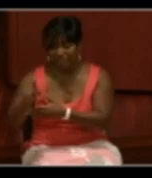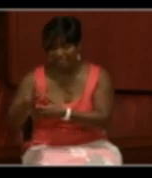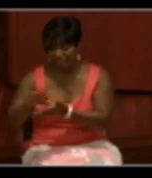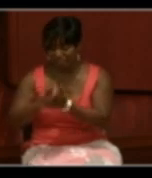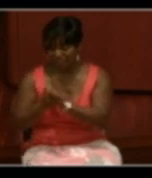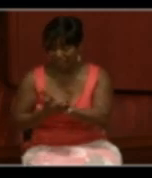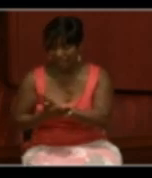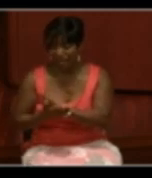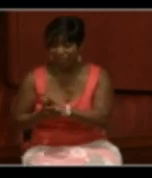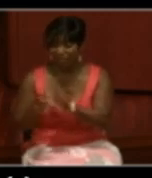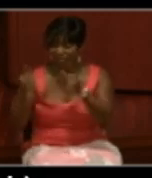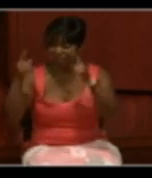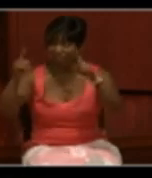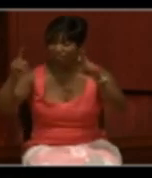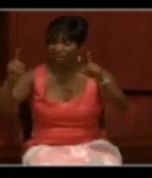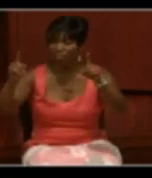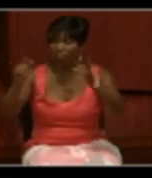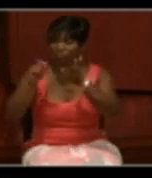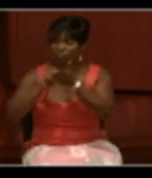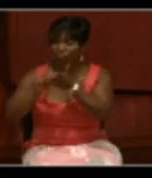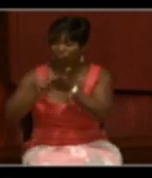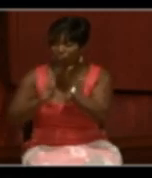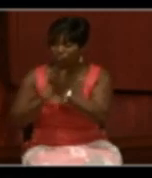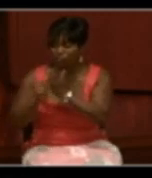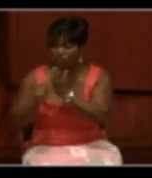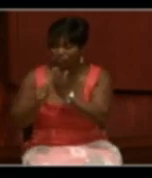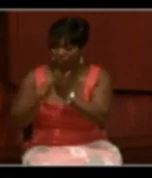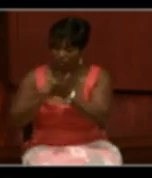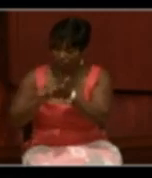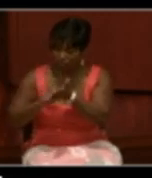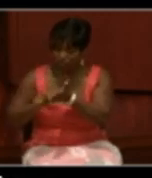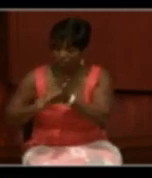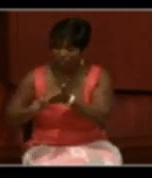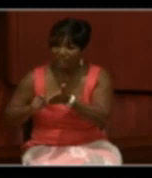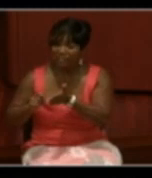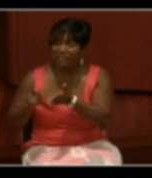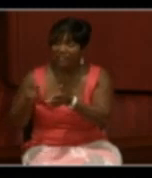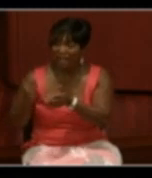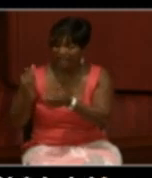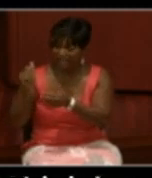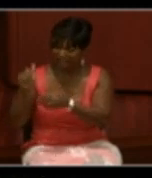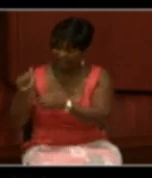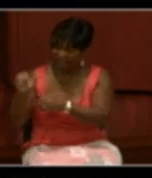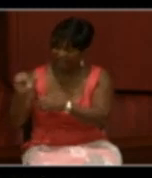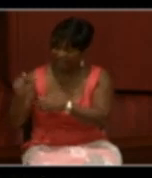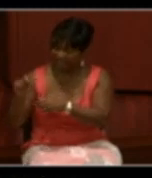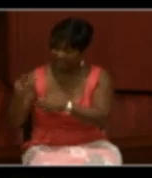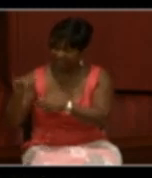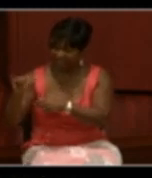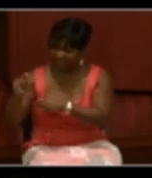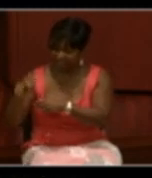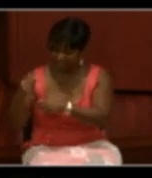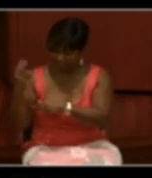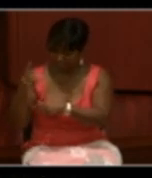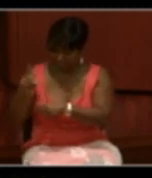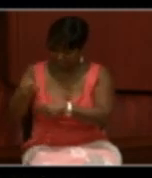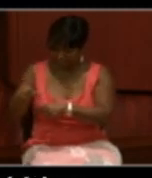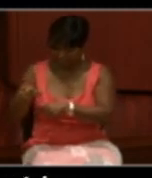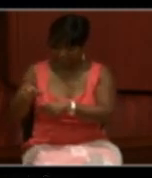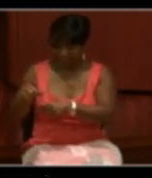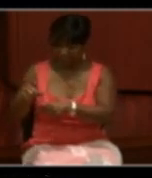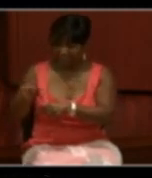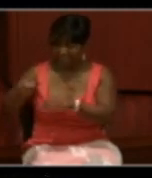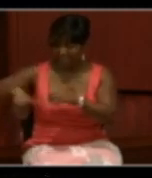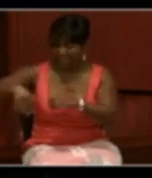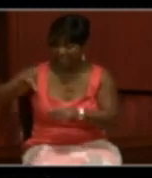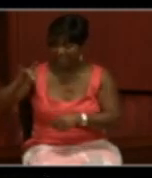famous journalists and activists here in Washington, D.C. in the late 1800s. His occupation at the time that he